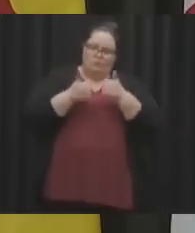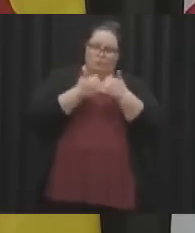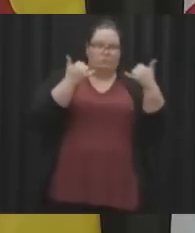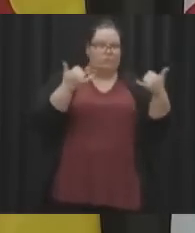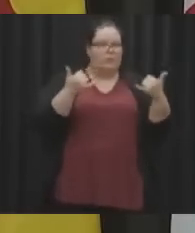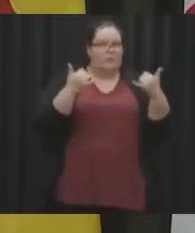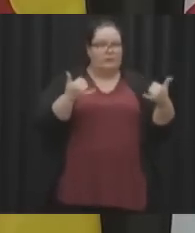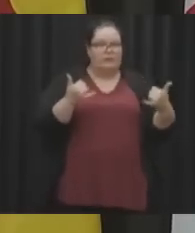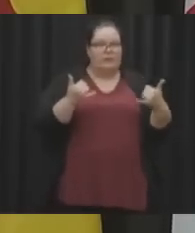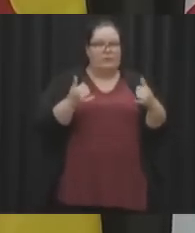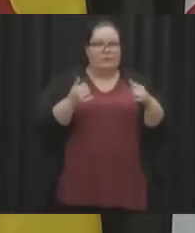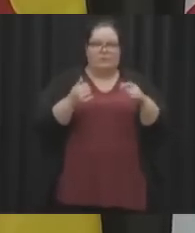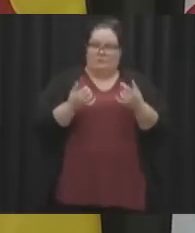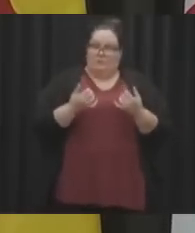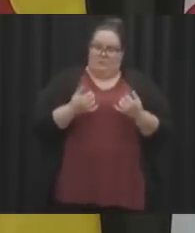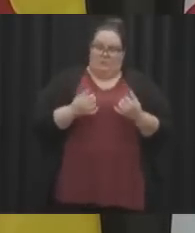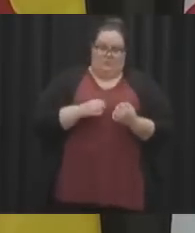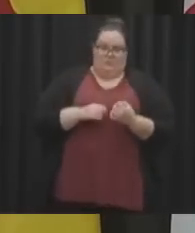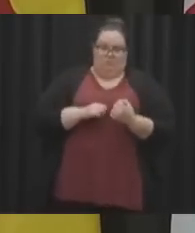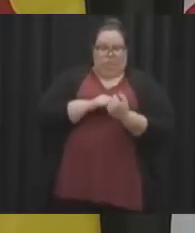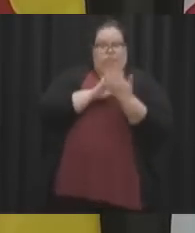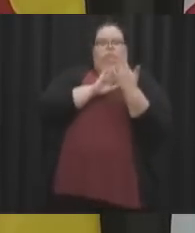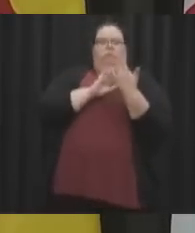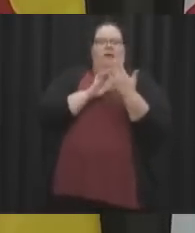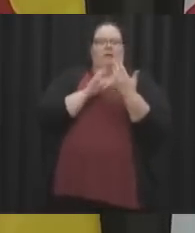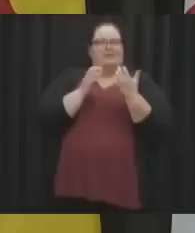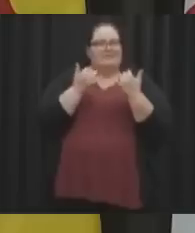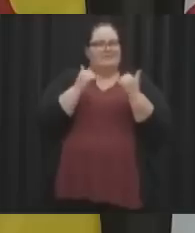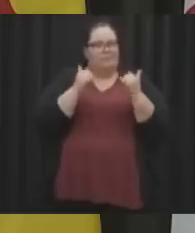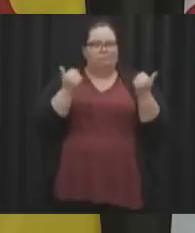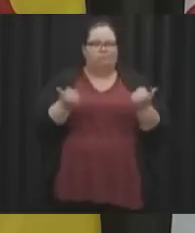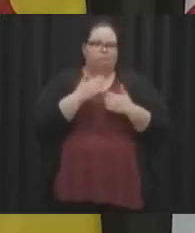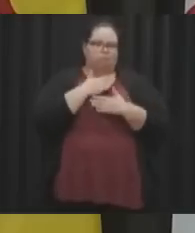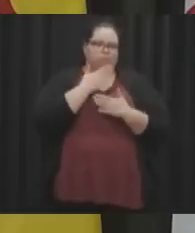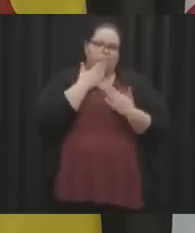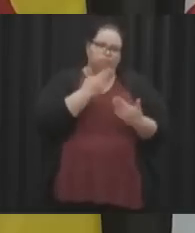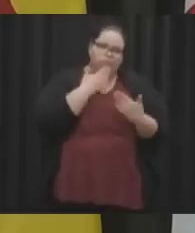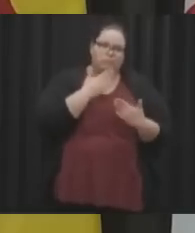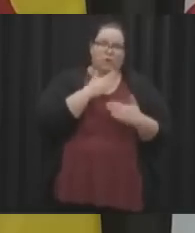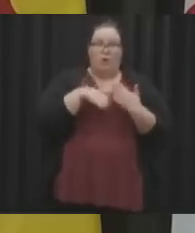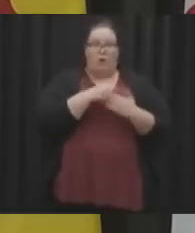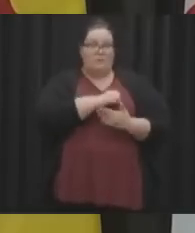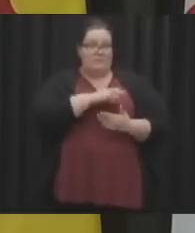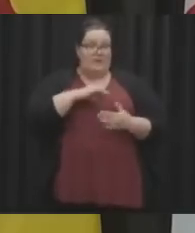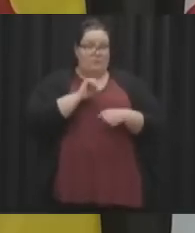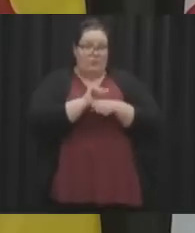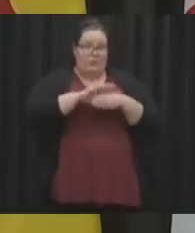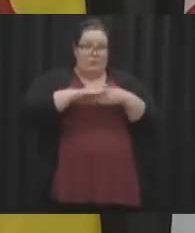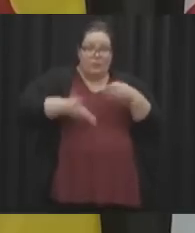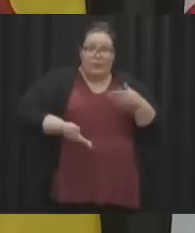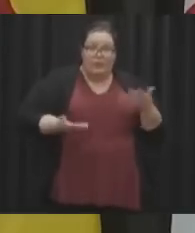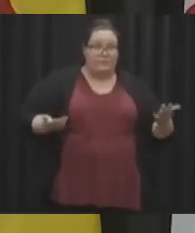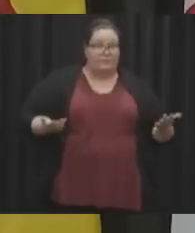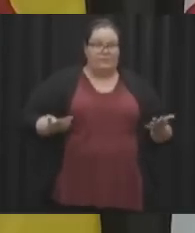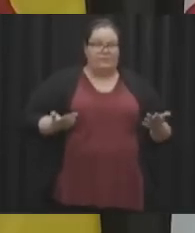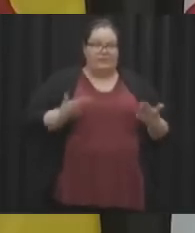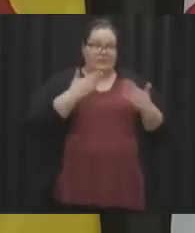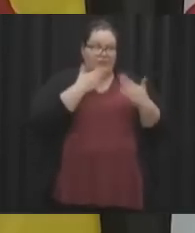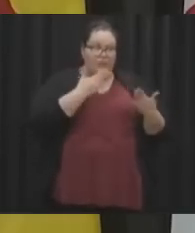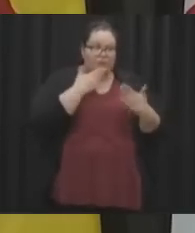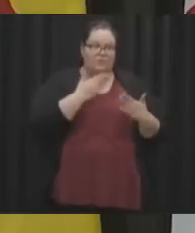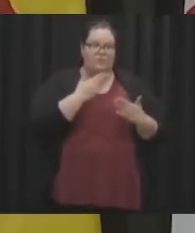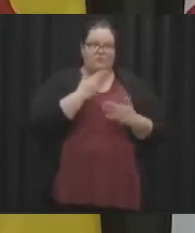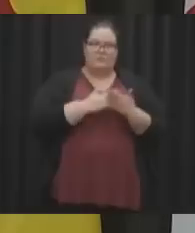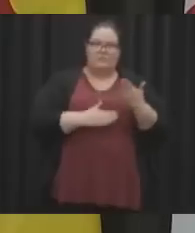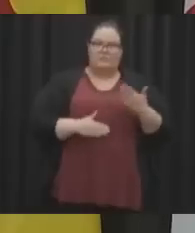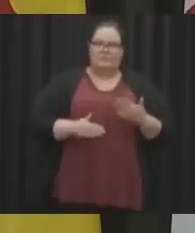more zones at this time. So we need to help them do their work by doing our work as citizens. This long weekend